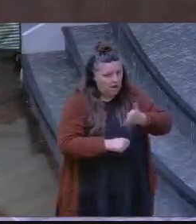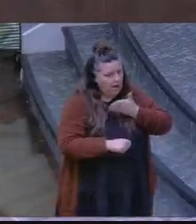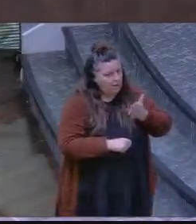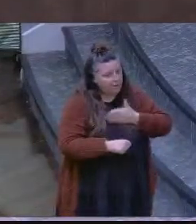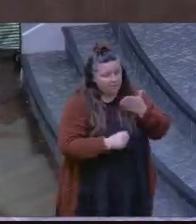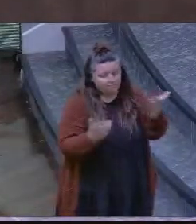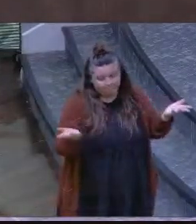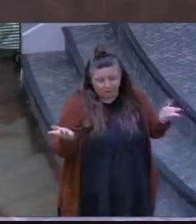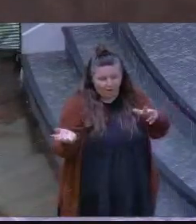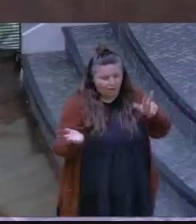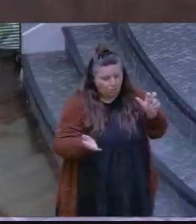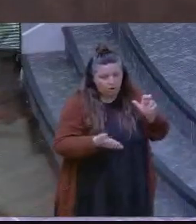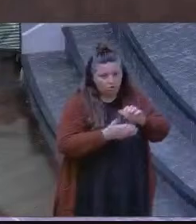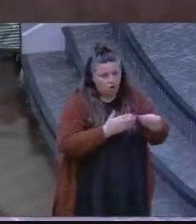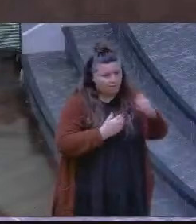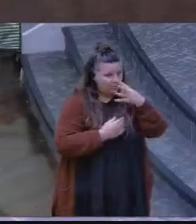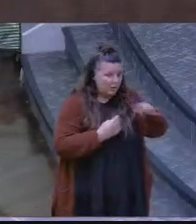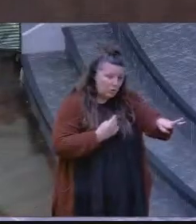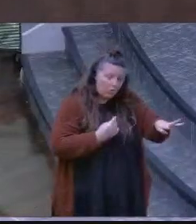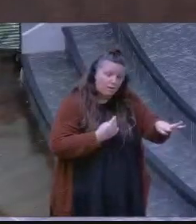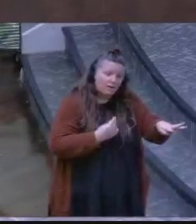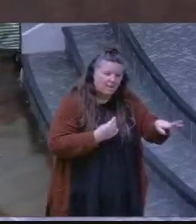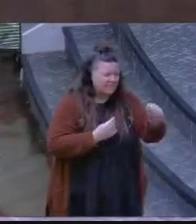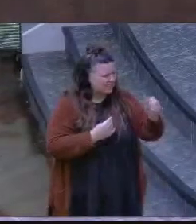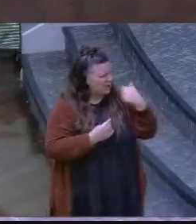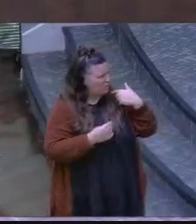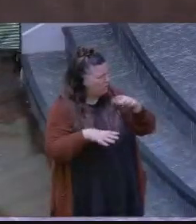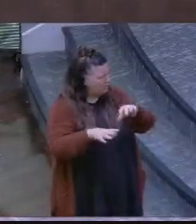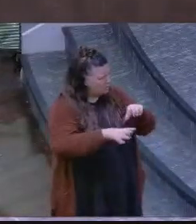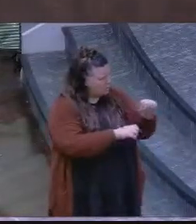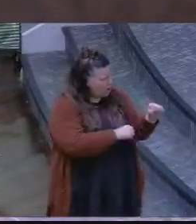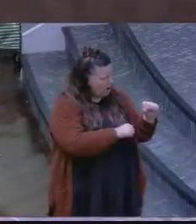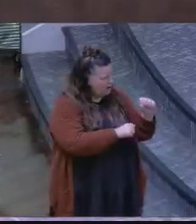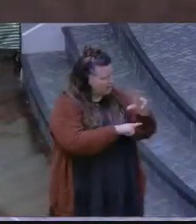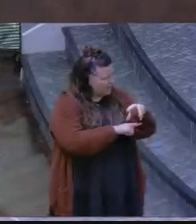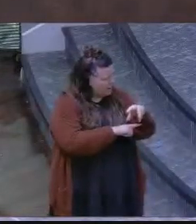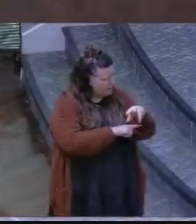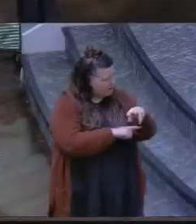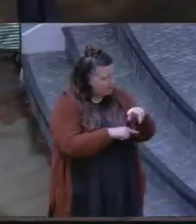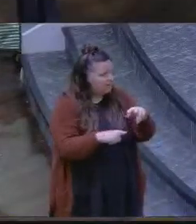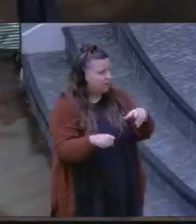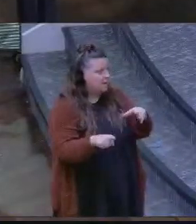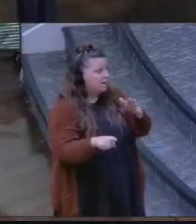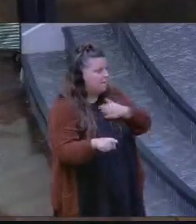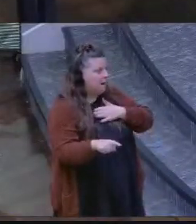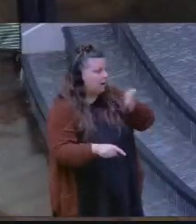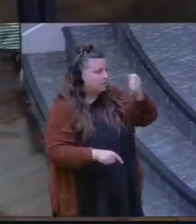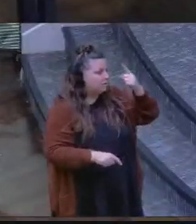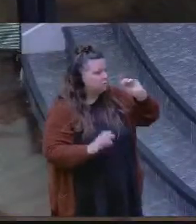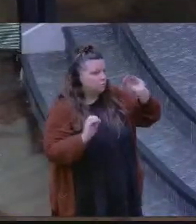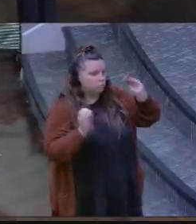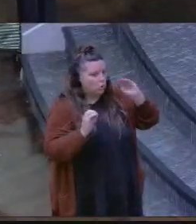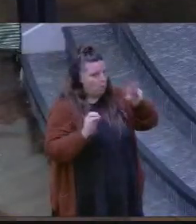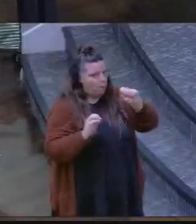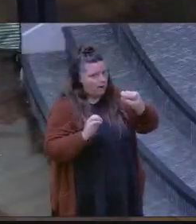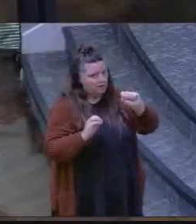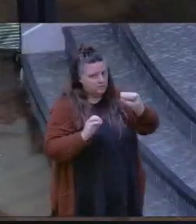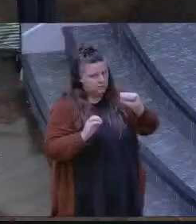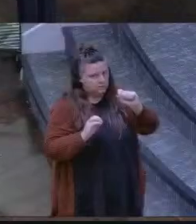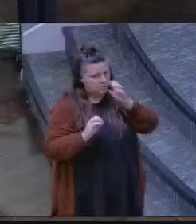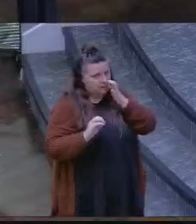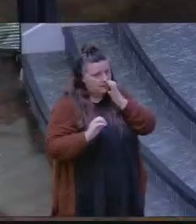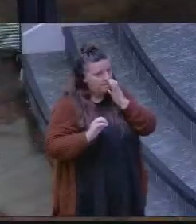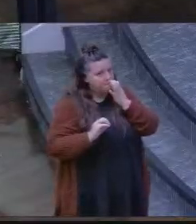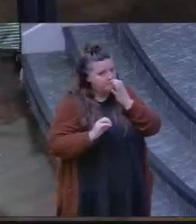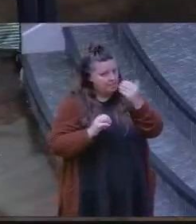good number. So we took them off, and now we put them back? To my knowledge, there are no buses outside of the 10 that we're about